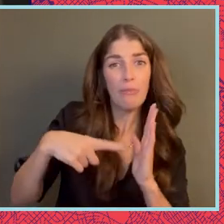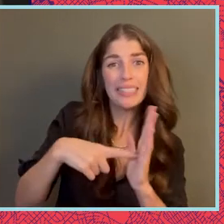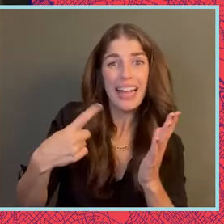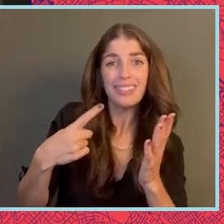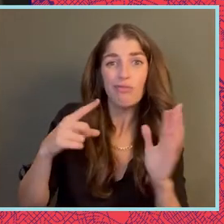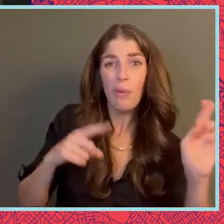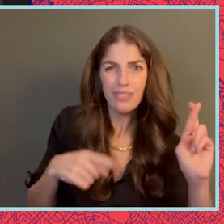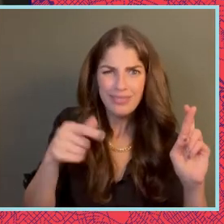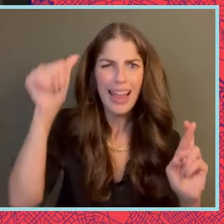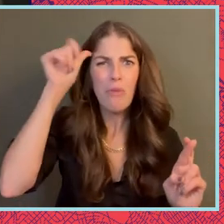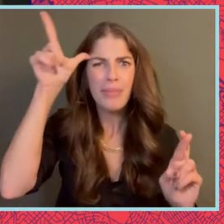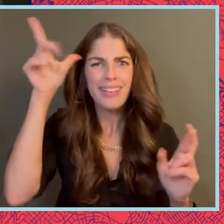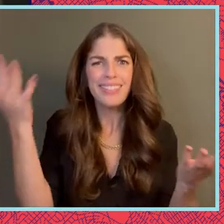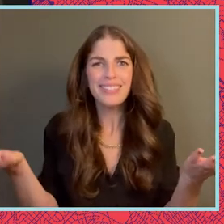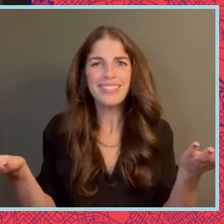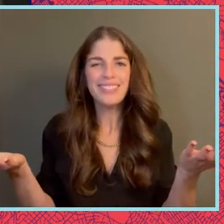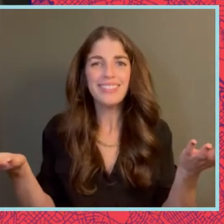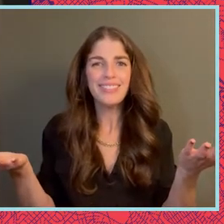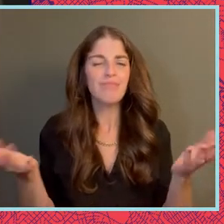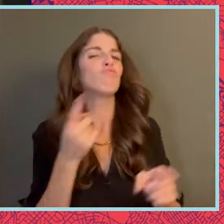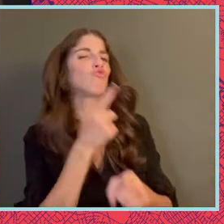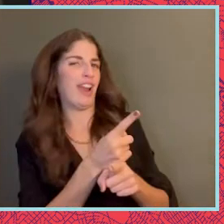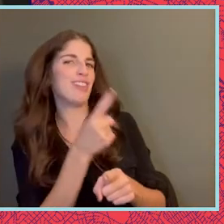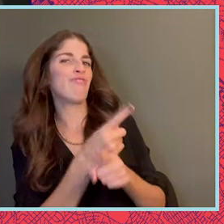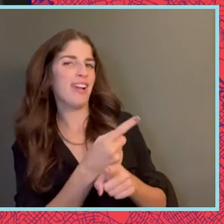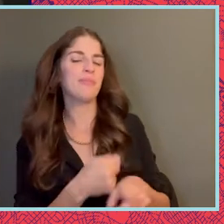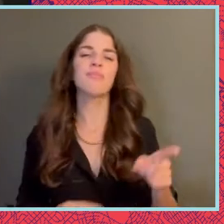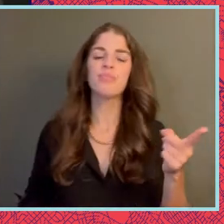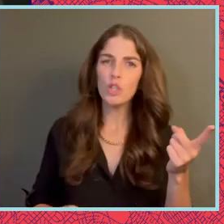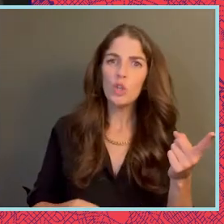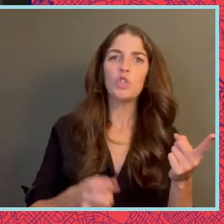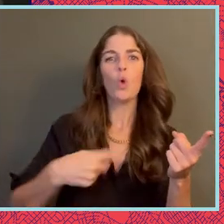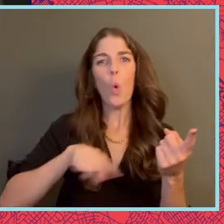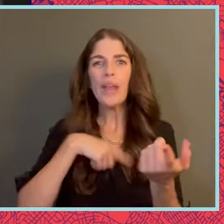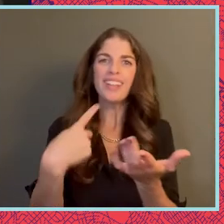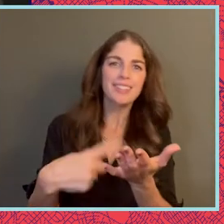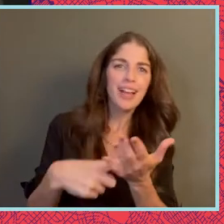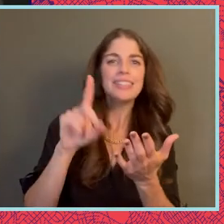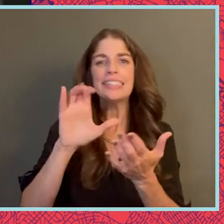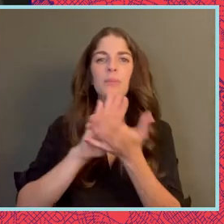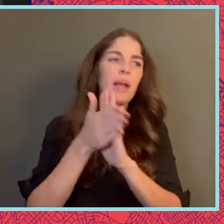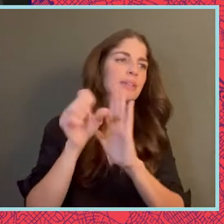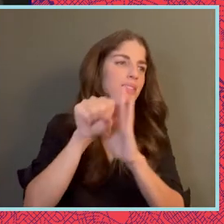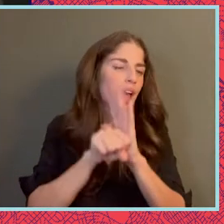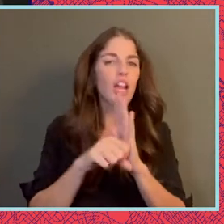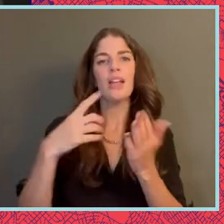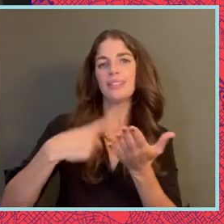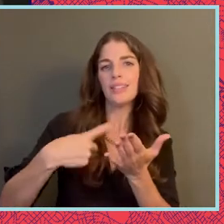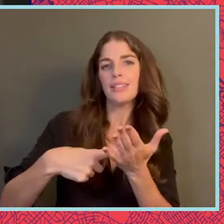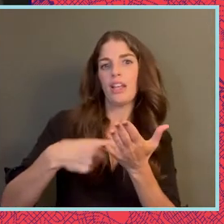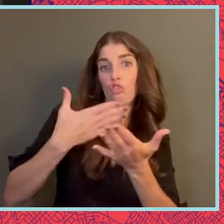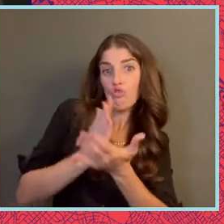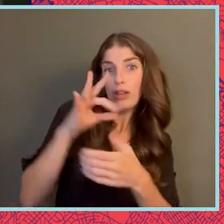of Abraham Lincoln. And so when we talk about something like DC statehood or talk about the right to vote, we're